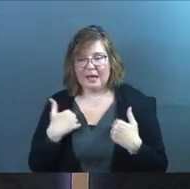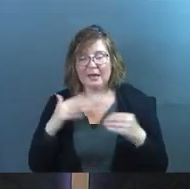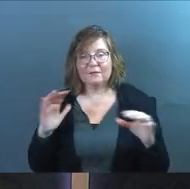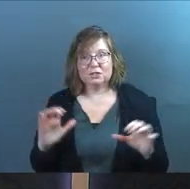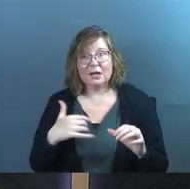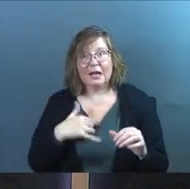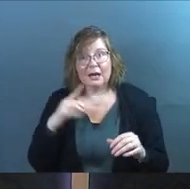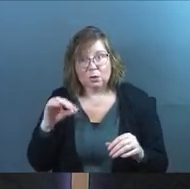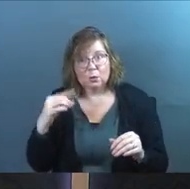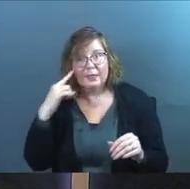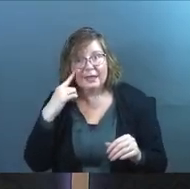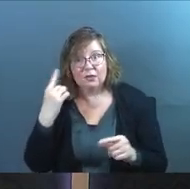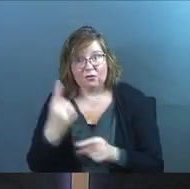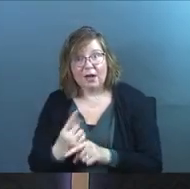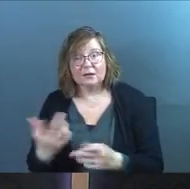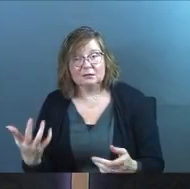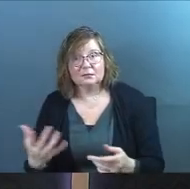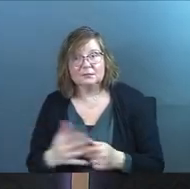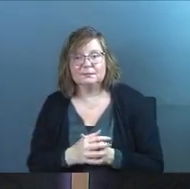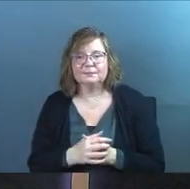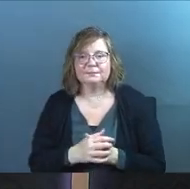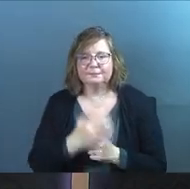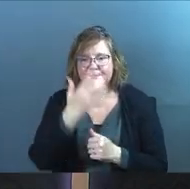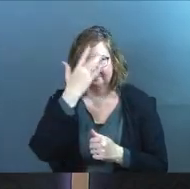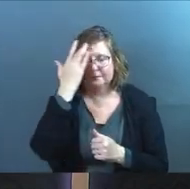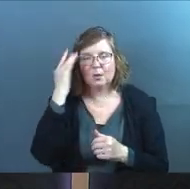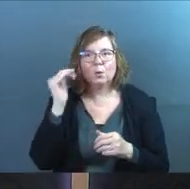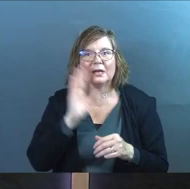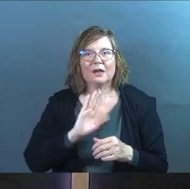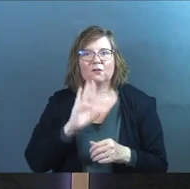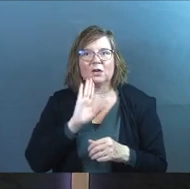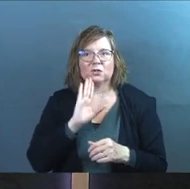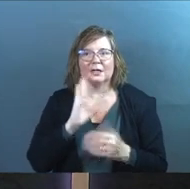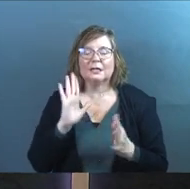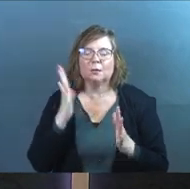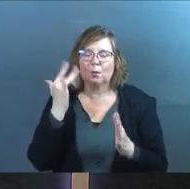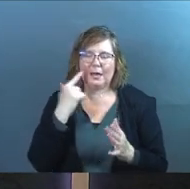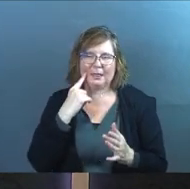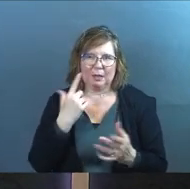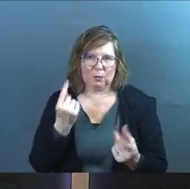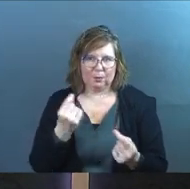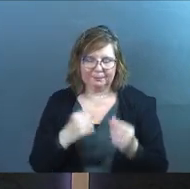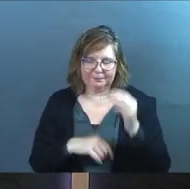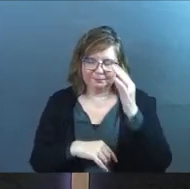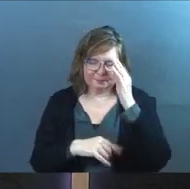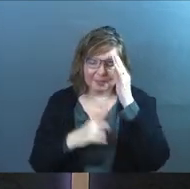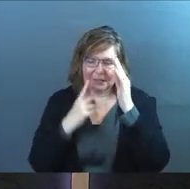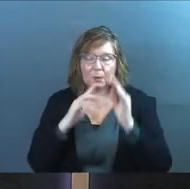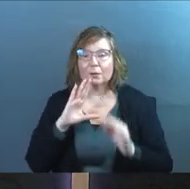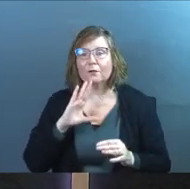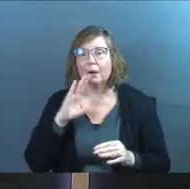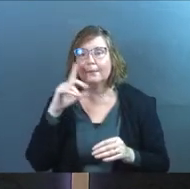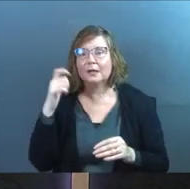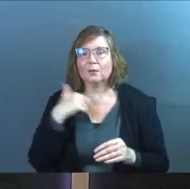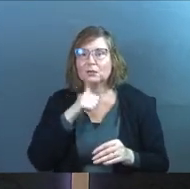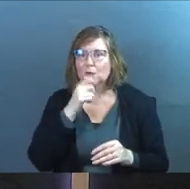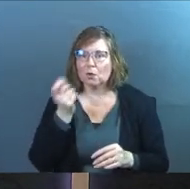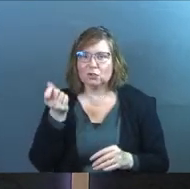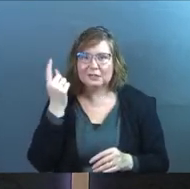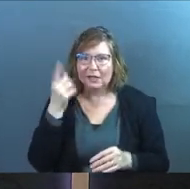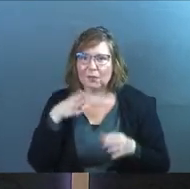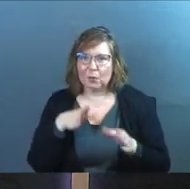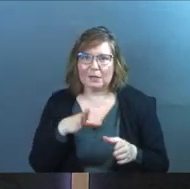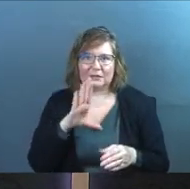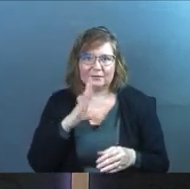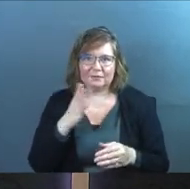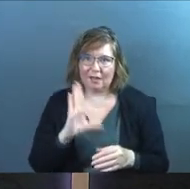have done and I do think, right? We get frustrated. Here's why I think we do. I think we get frustrated because we do not understand the